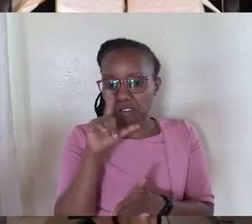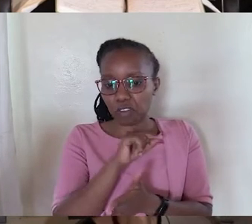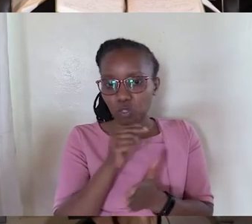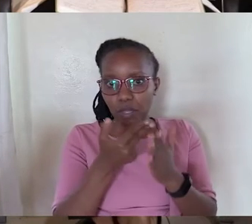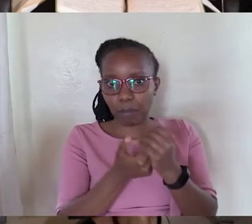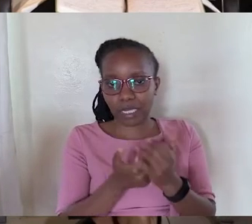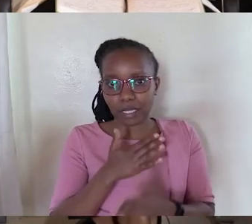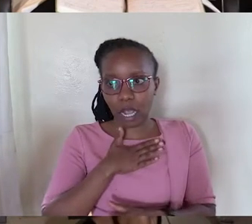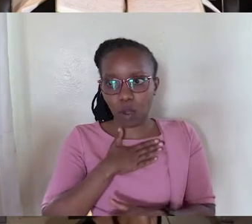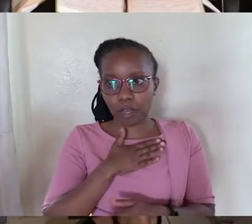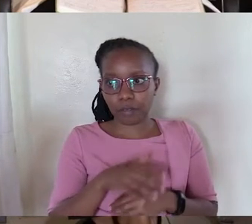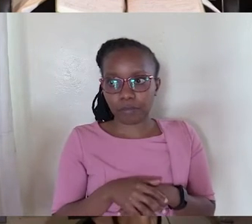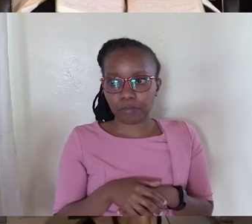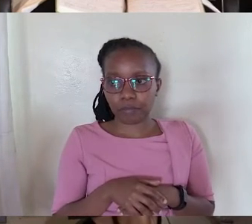stakeholders.